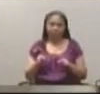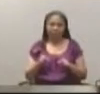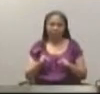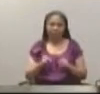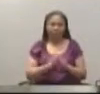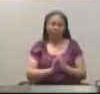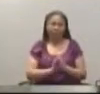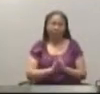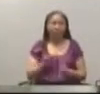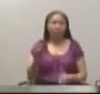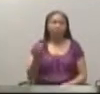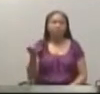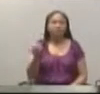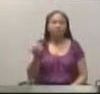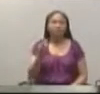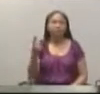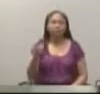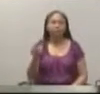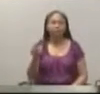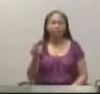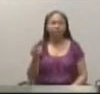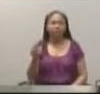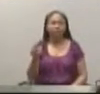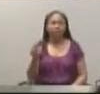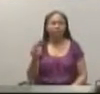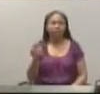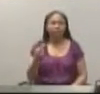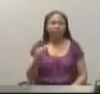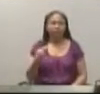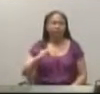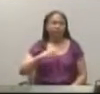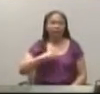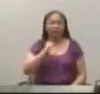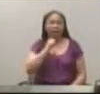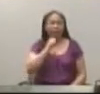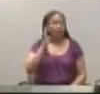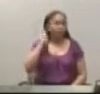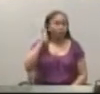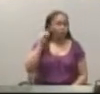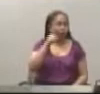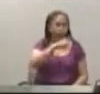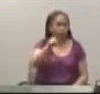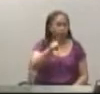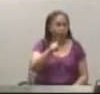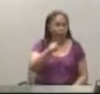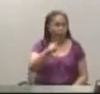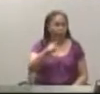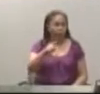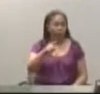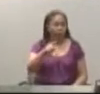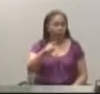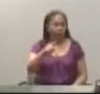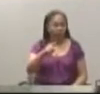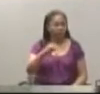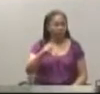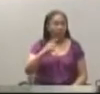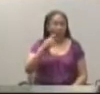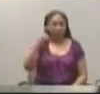And brothers and sisters, friends, don't think that I'm preaching to you and I don't apply this to myself.